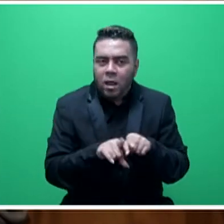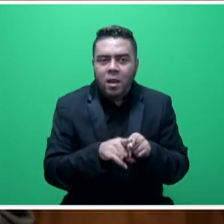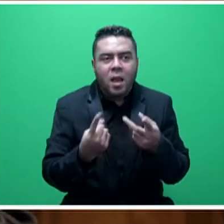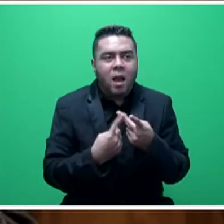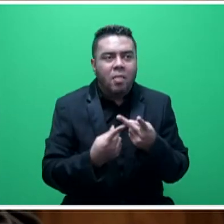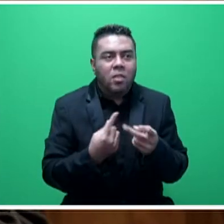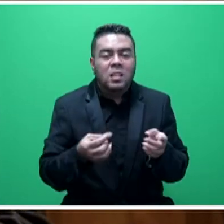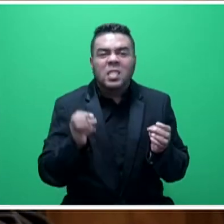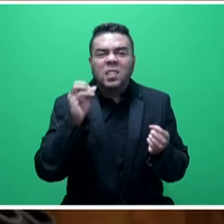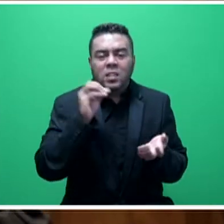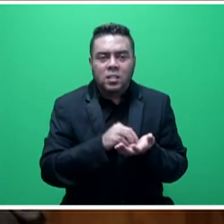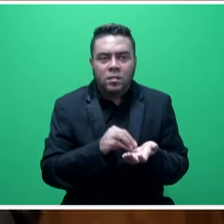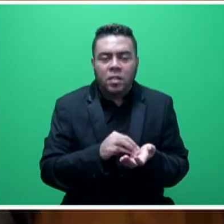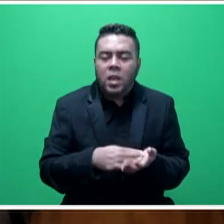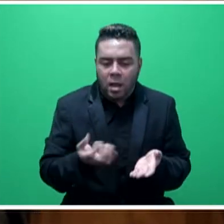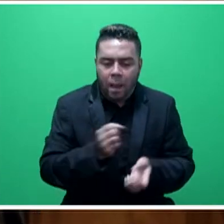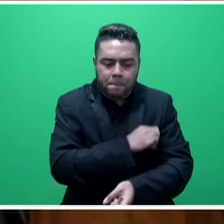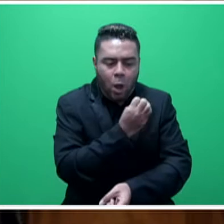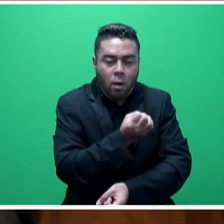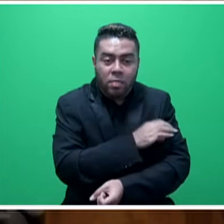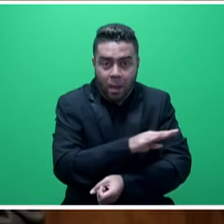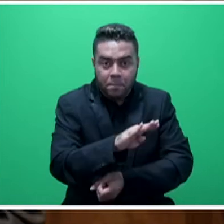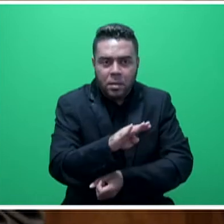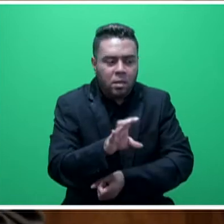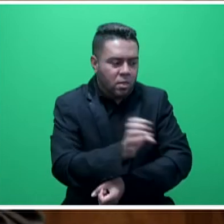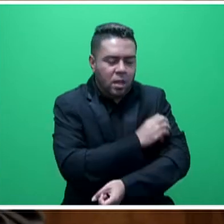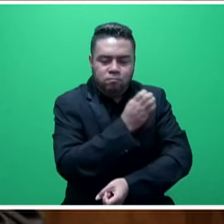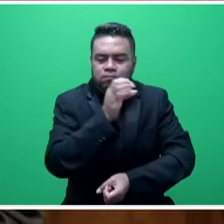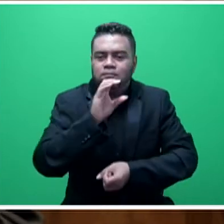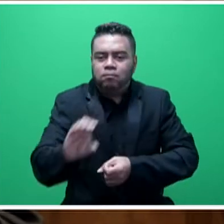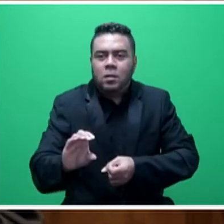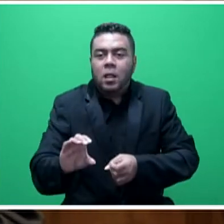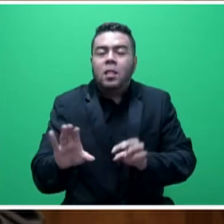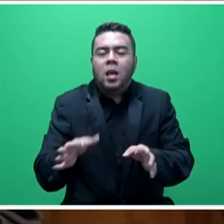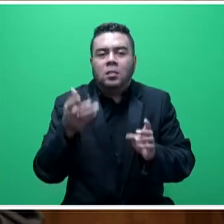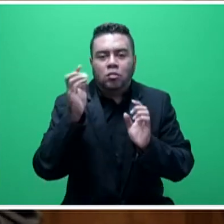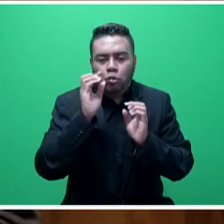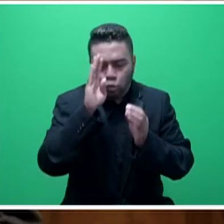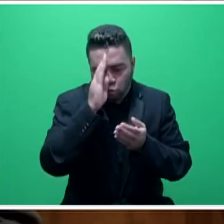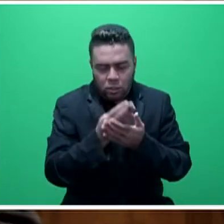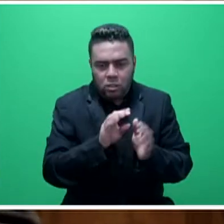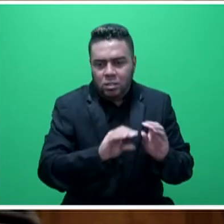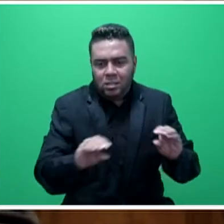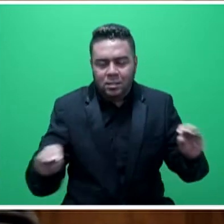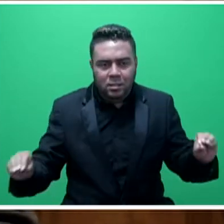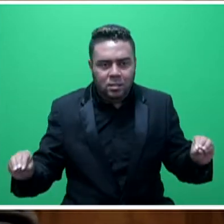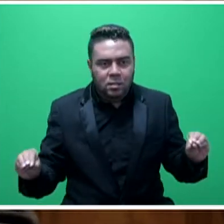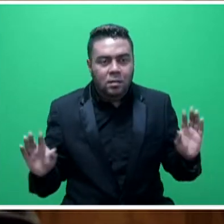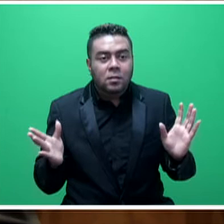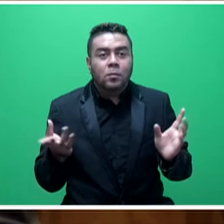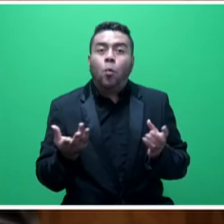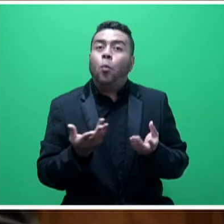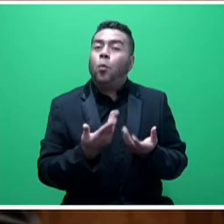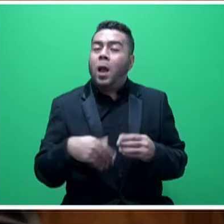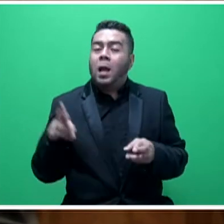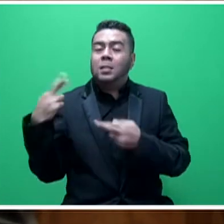them so that they can empower our children. We also urge teachers not to take this responsibility lightly, because you are responsible for